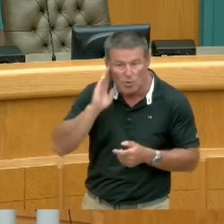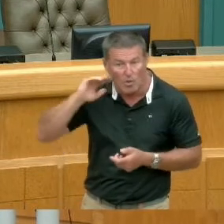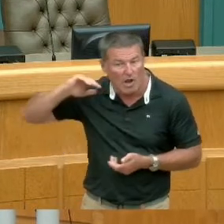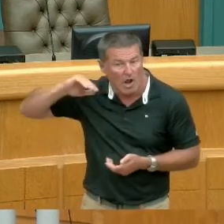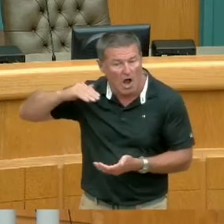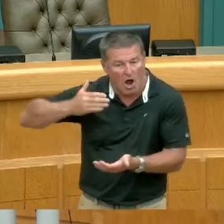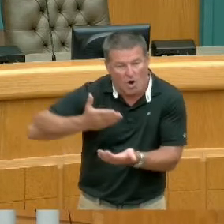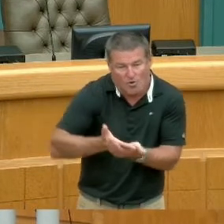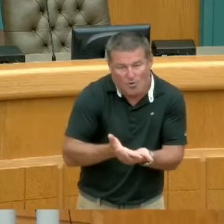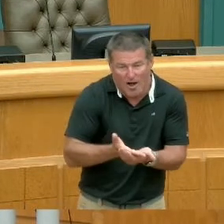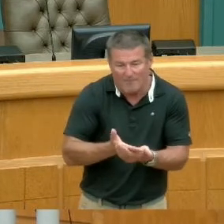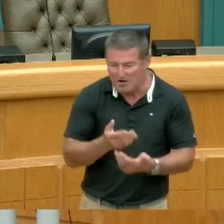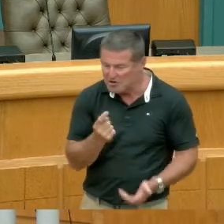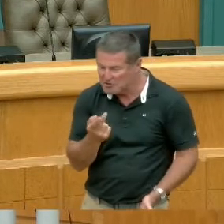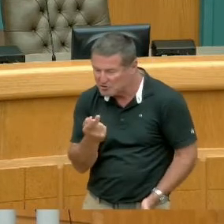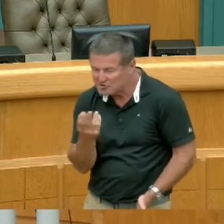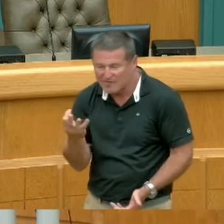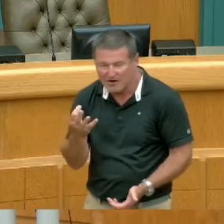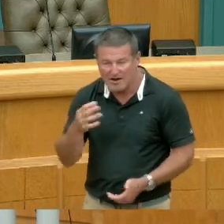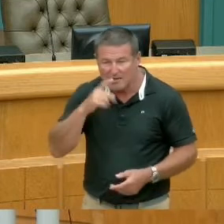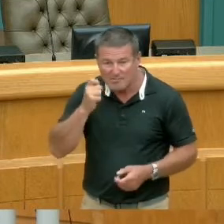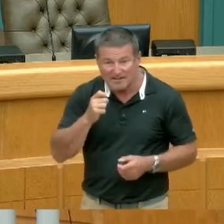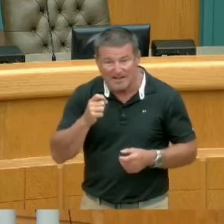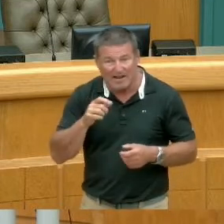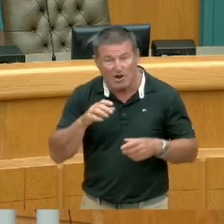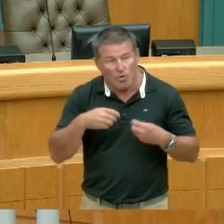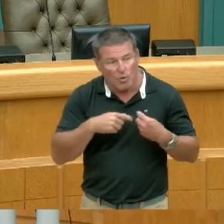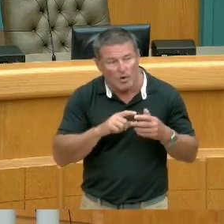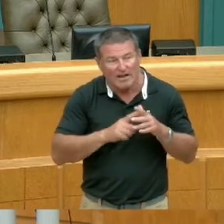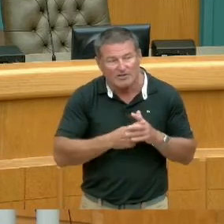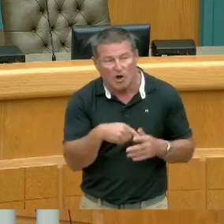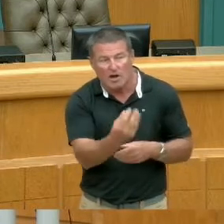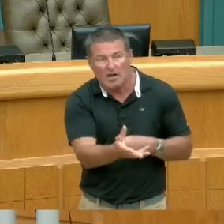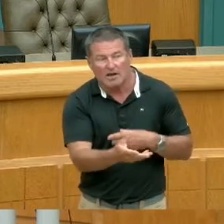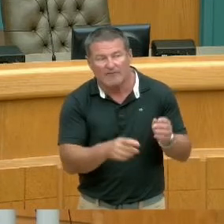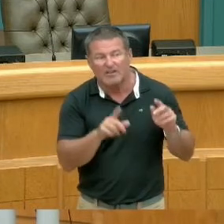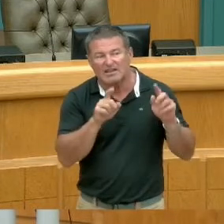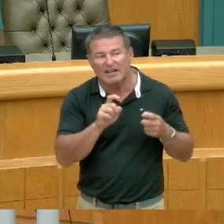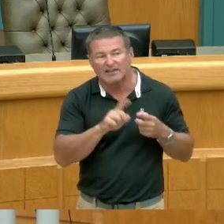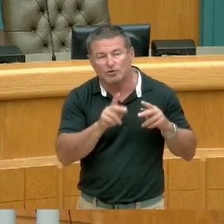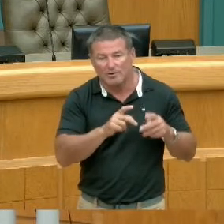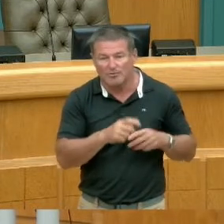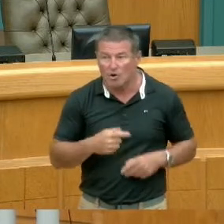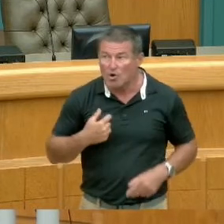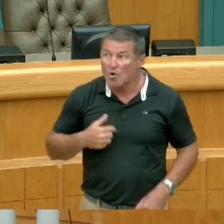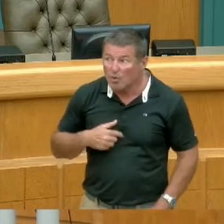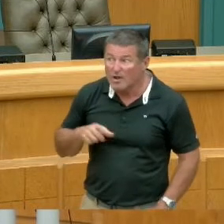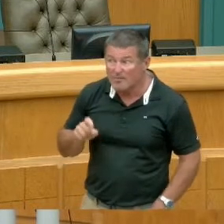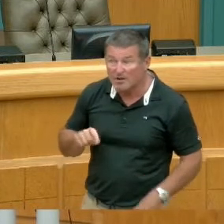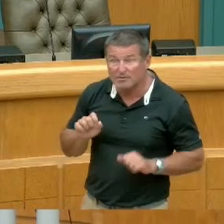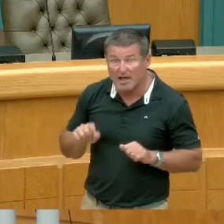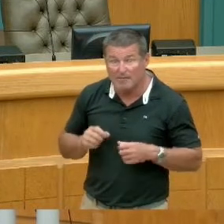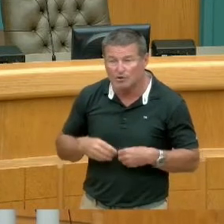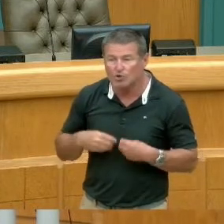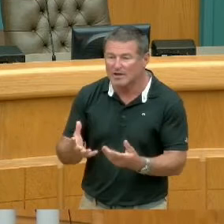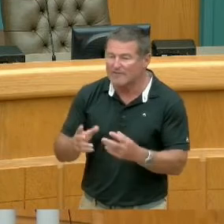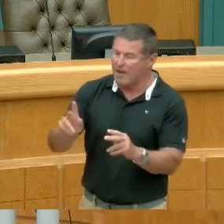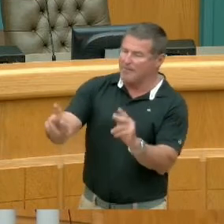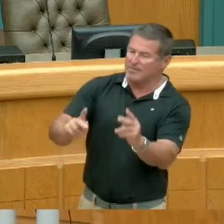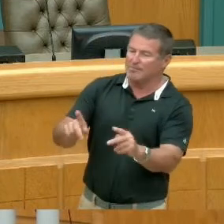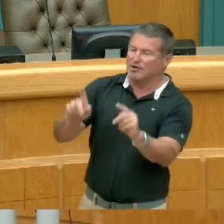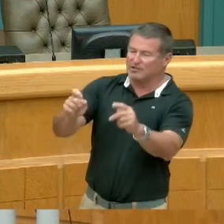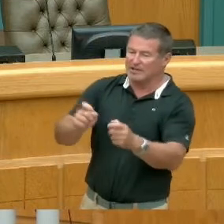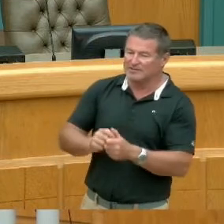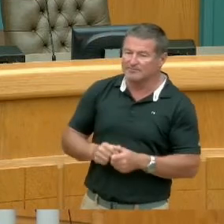week. Because of that, we're able to test local. We need to be able to test local in order to return